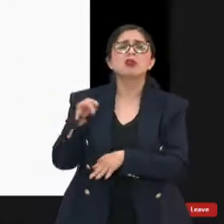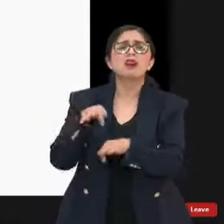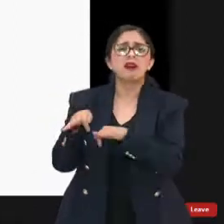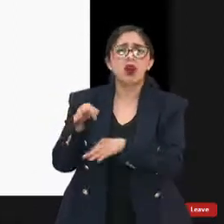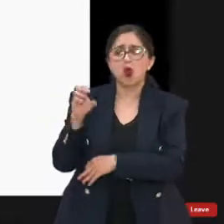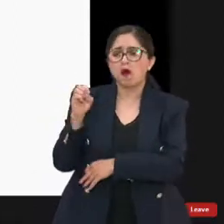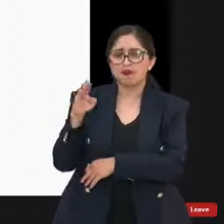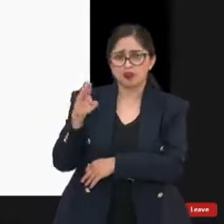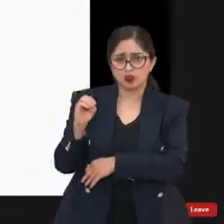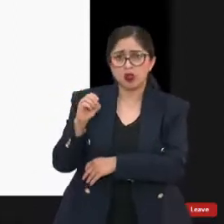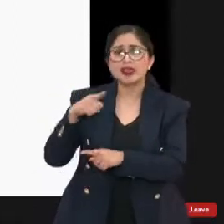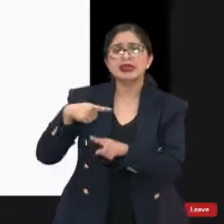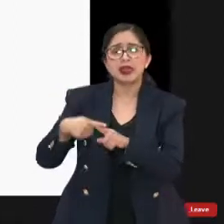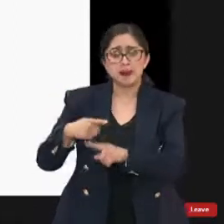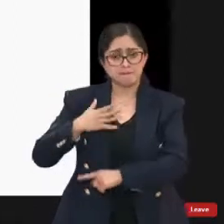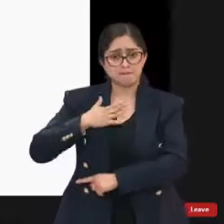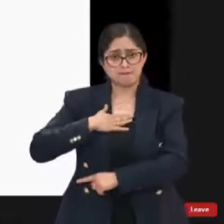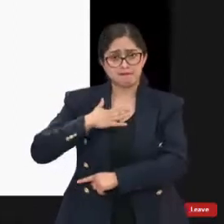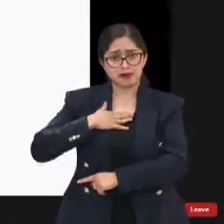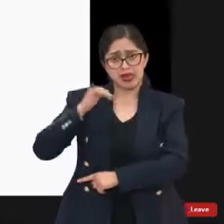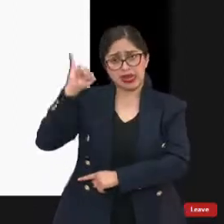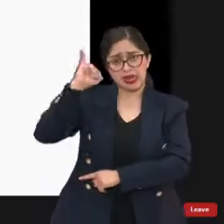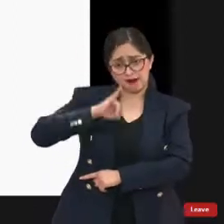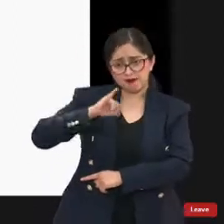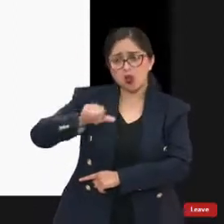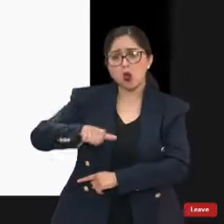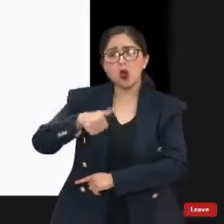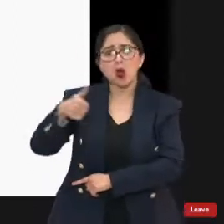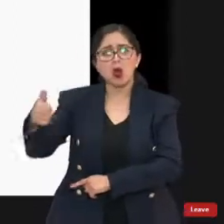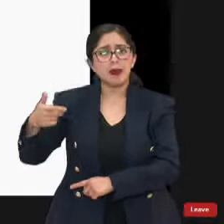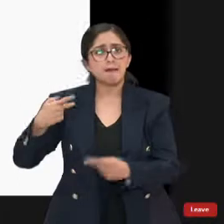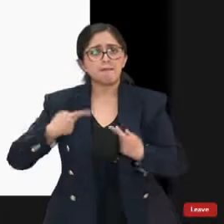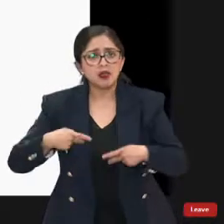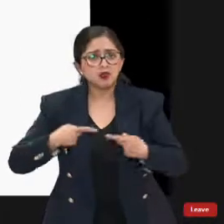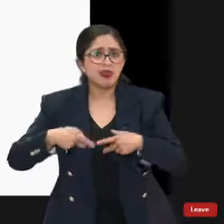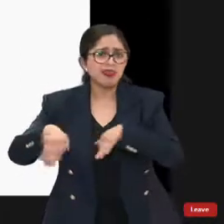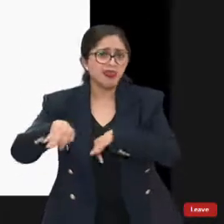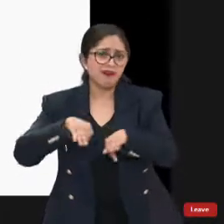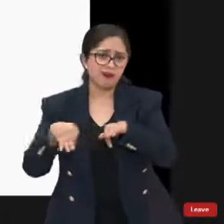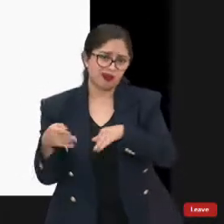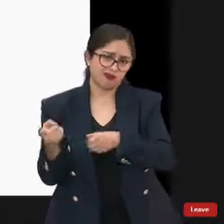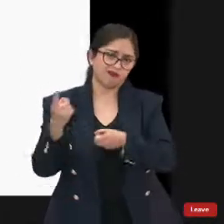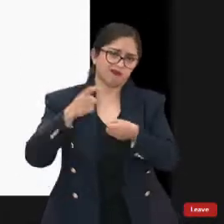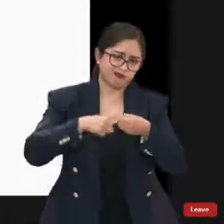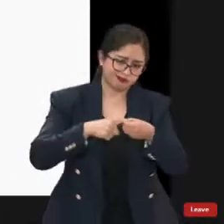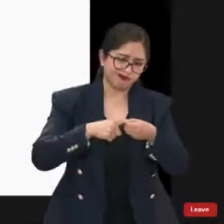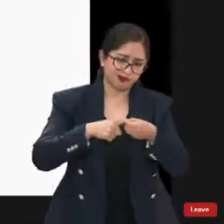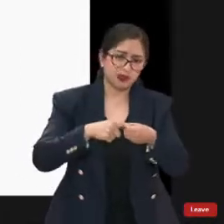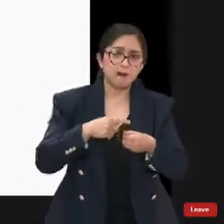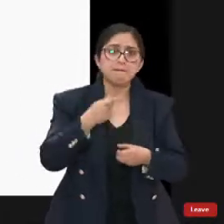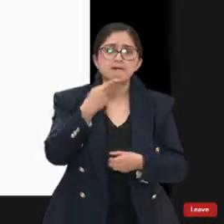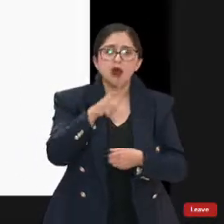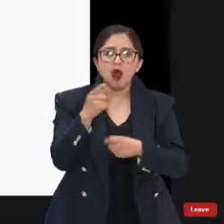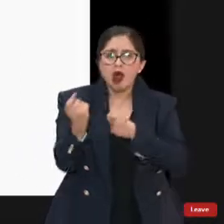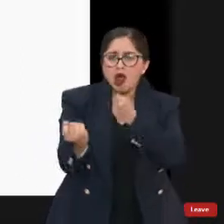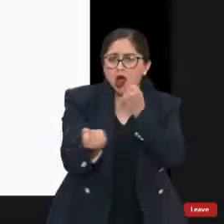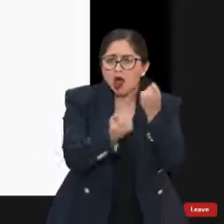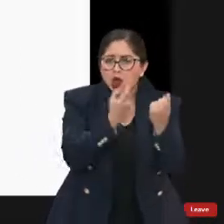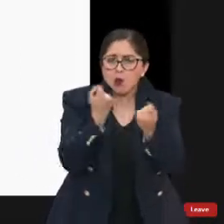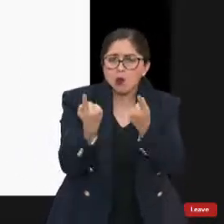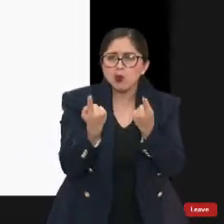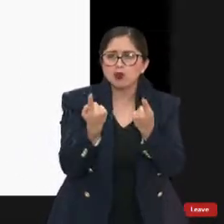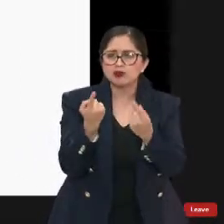formal economy. Indigenous, we have the employer and non-indigenous. I'm sorry, the employee and